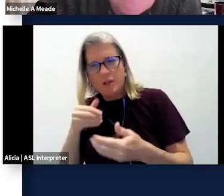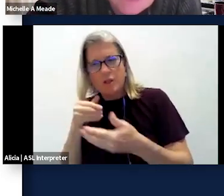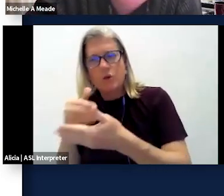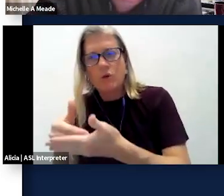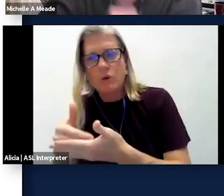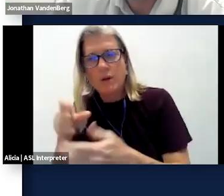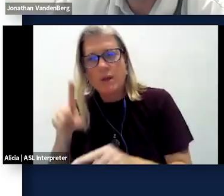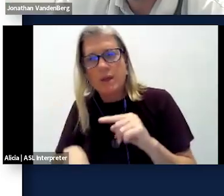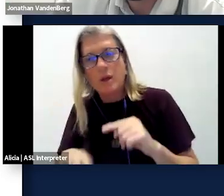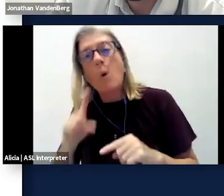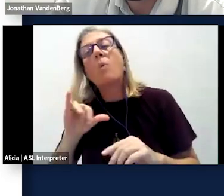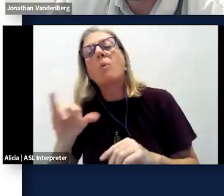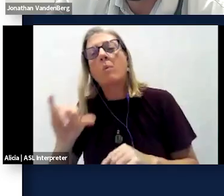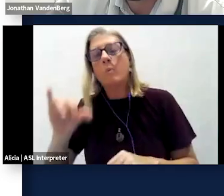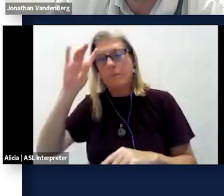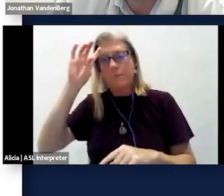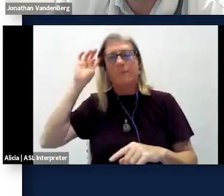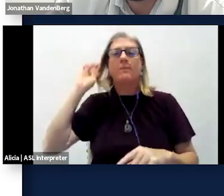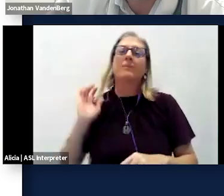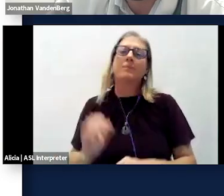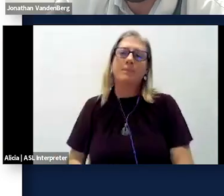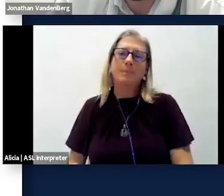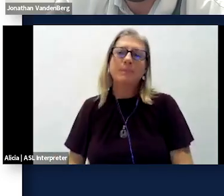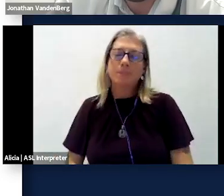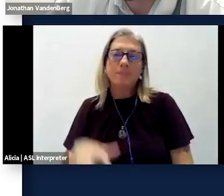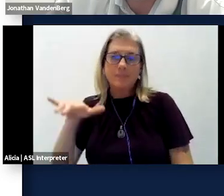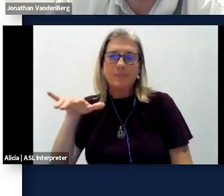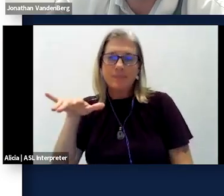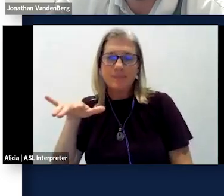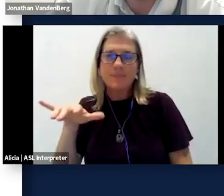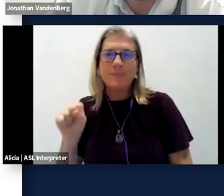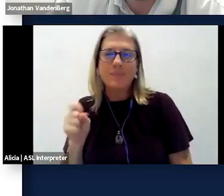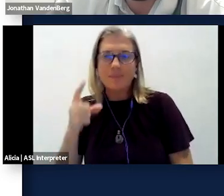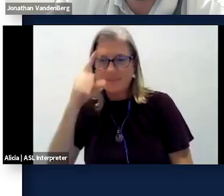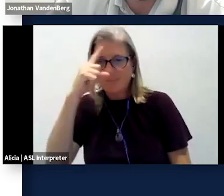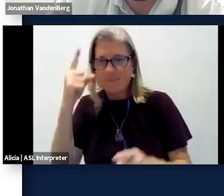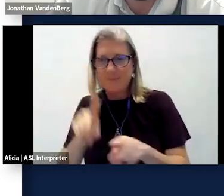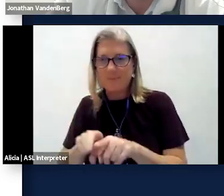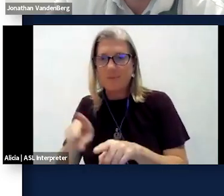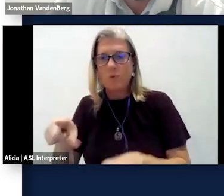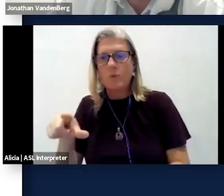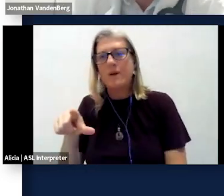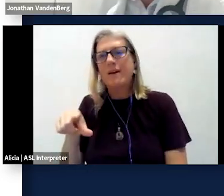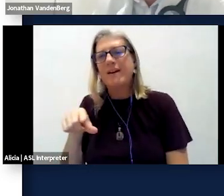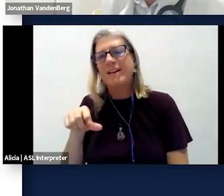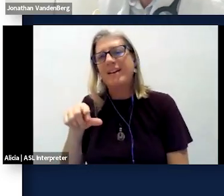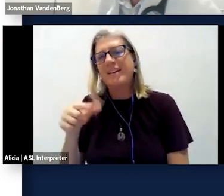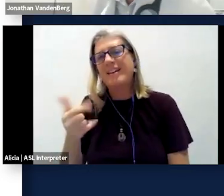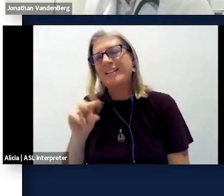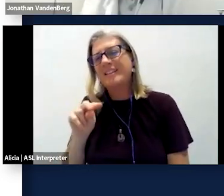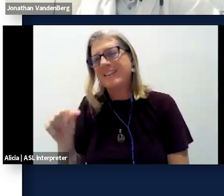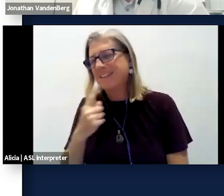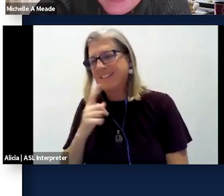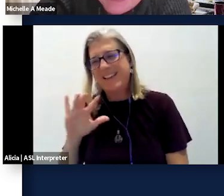I can't. Oh, go. sorry. There you Yes, I agree with what Gianna said, basically. That's